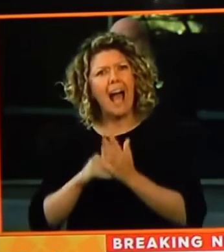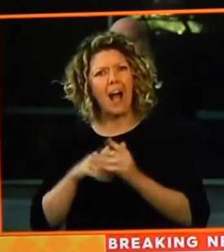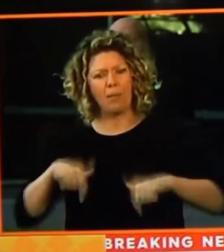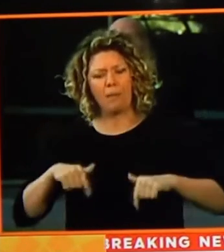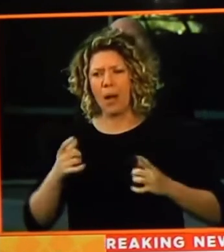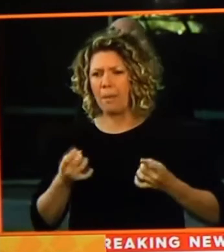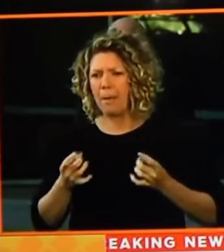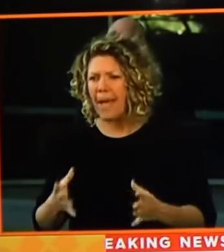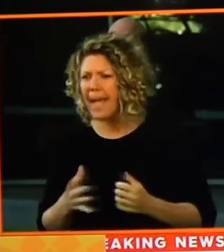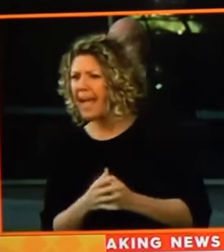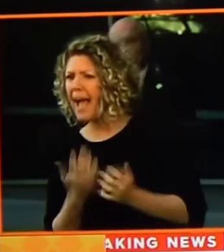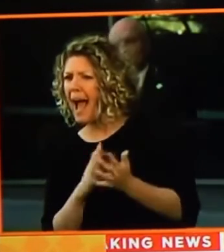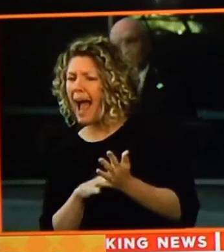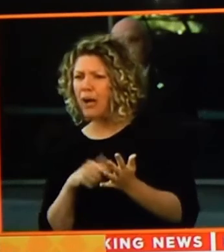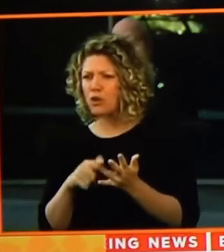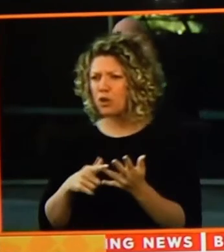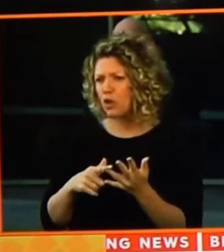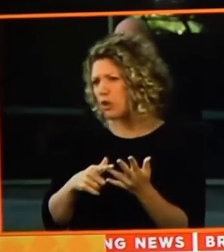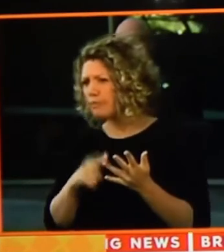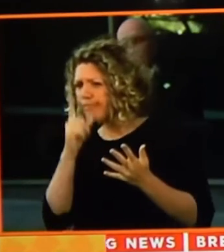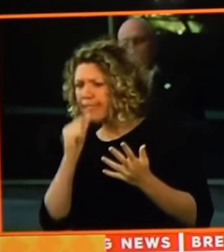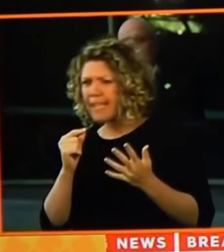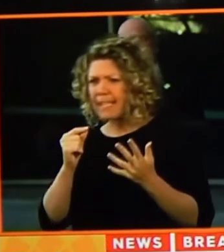prevent, respond to, and most